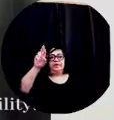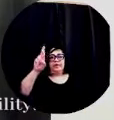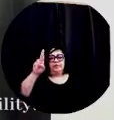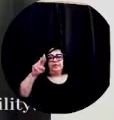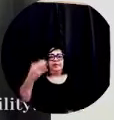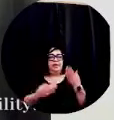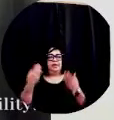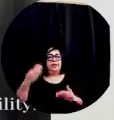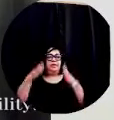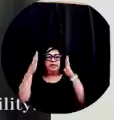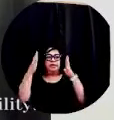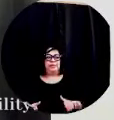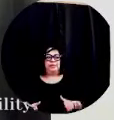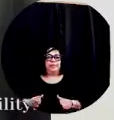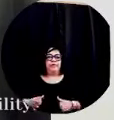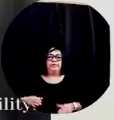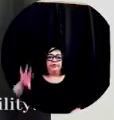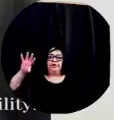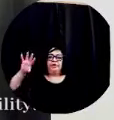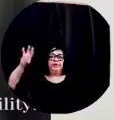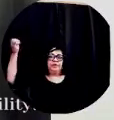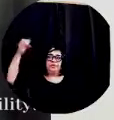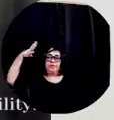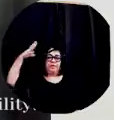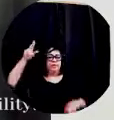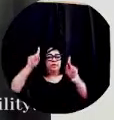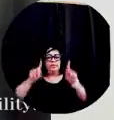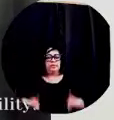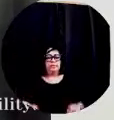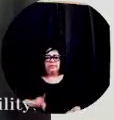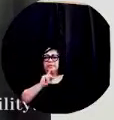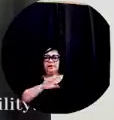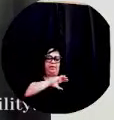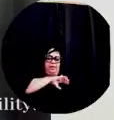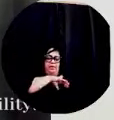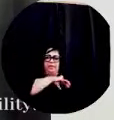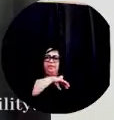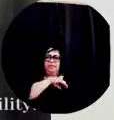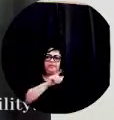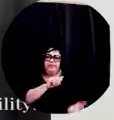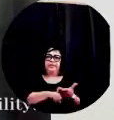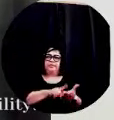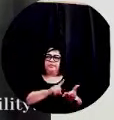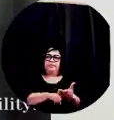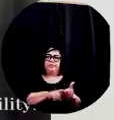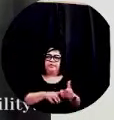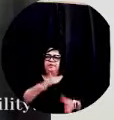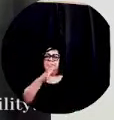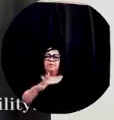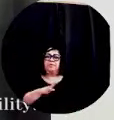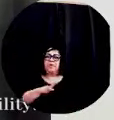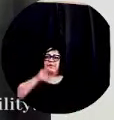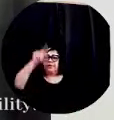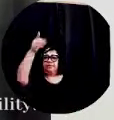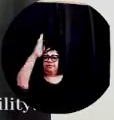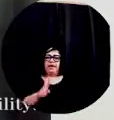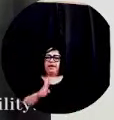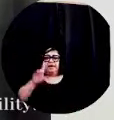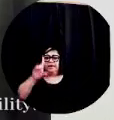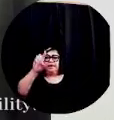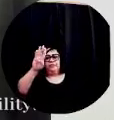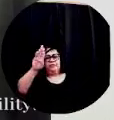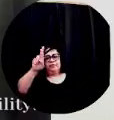vessel of grace are the characteristics of this dynamic woman of God. Debra Glenn is